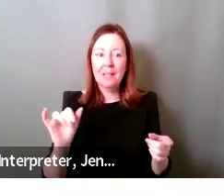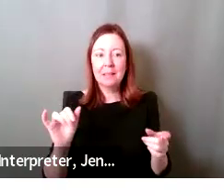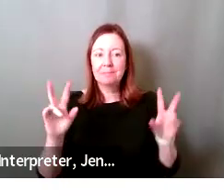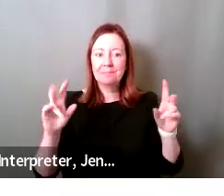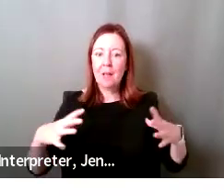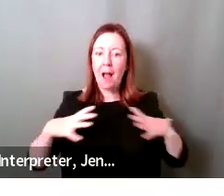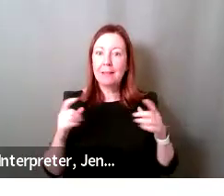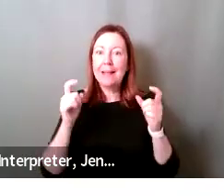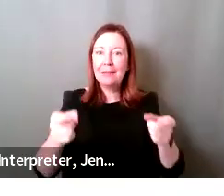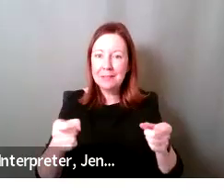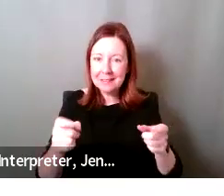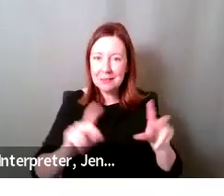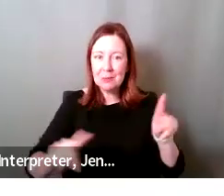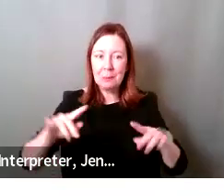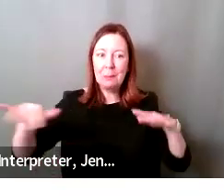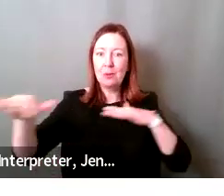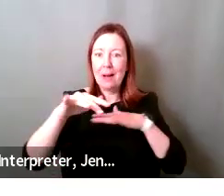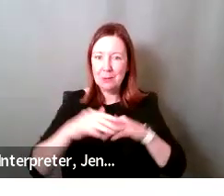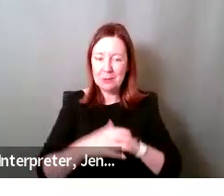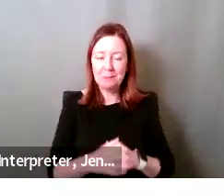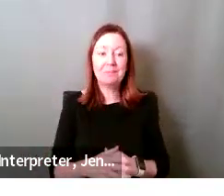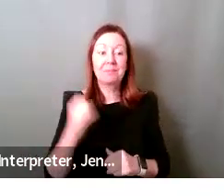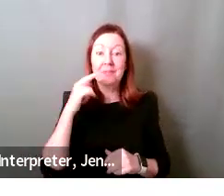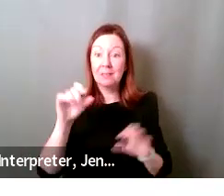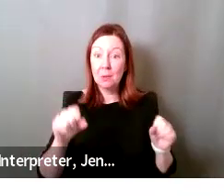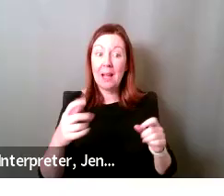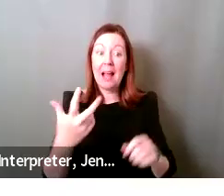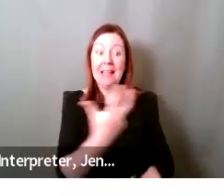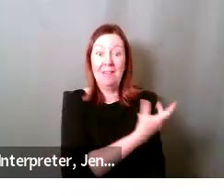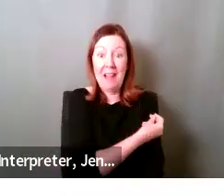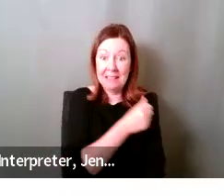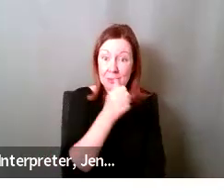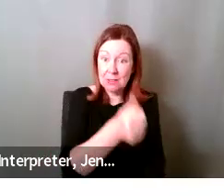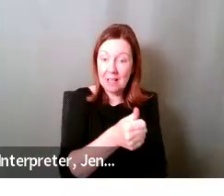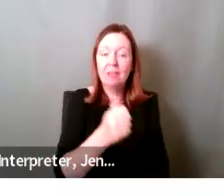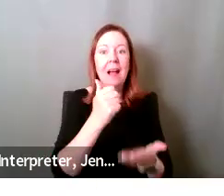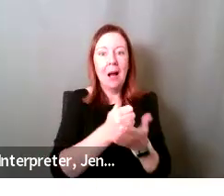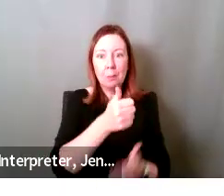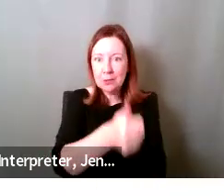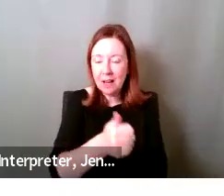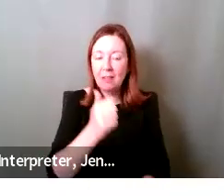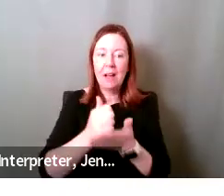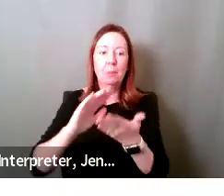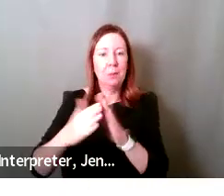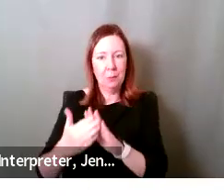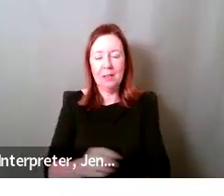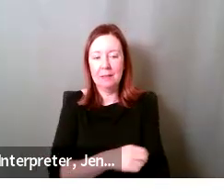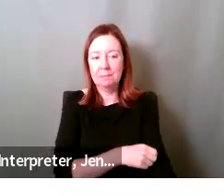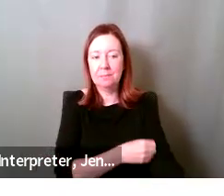a holiday gift to the people around you. So, if you can get vaccinated, you're helping yourself and your community.